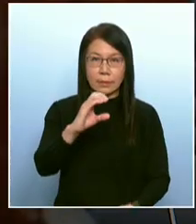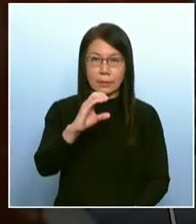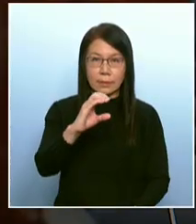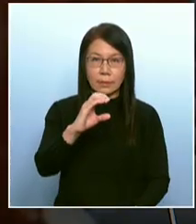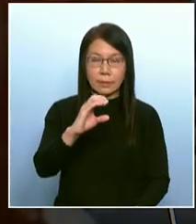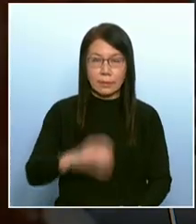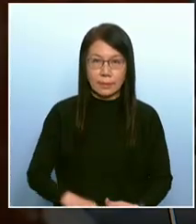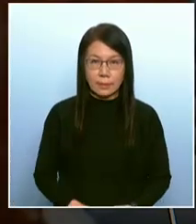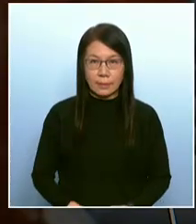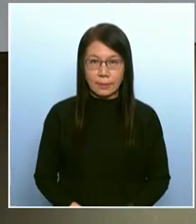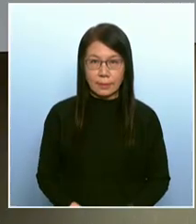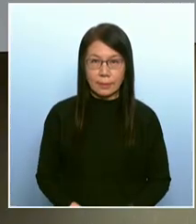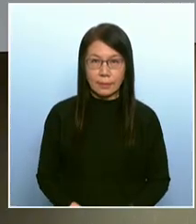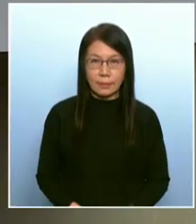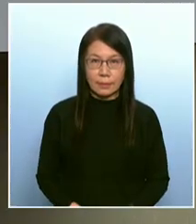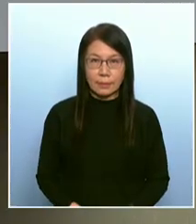Ronick Chan.